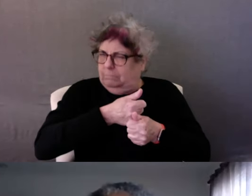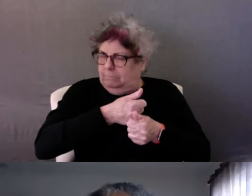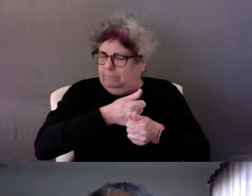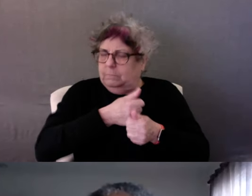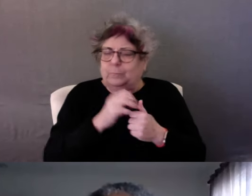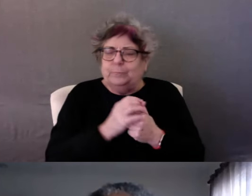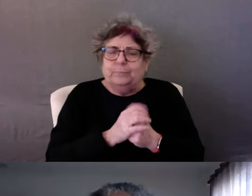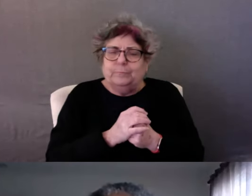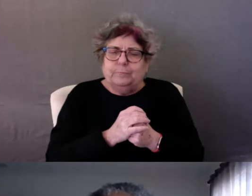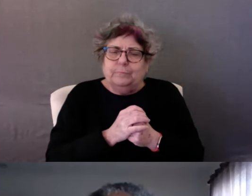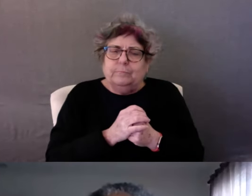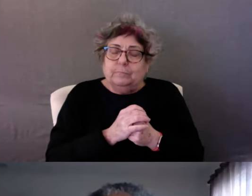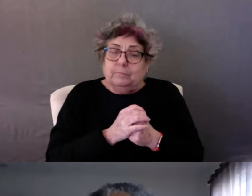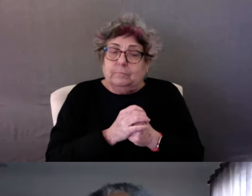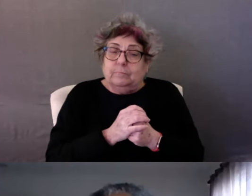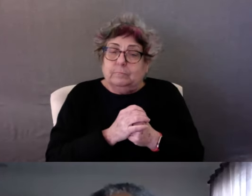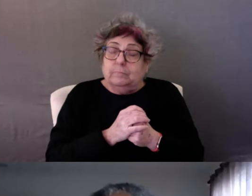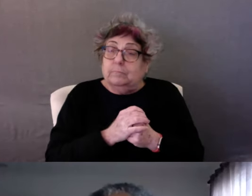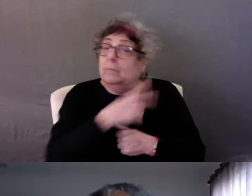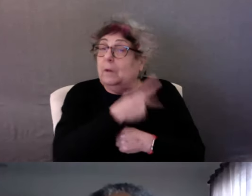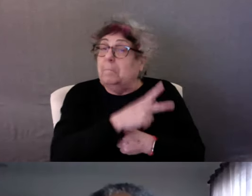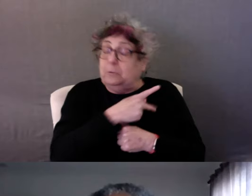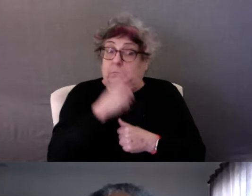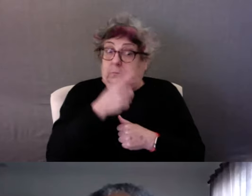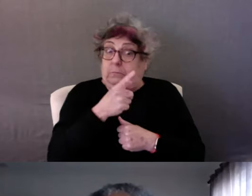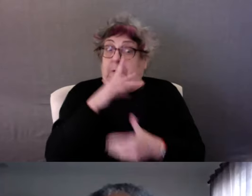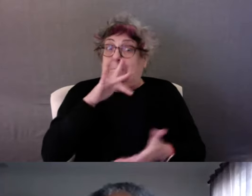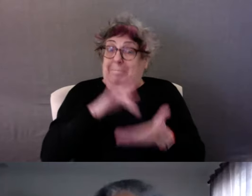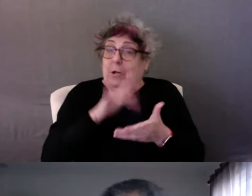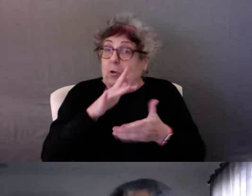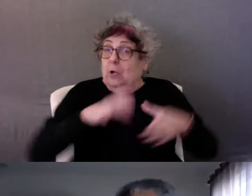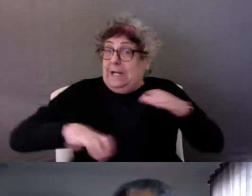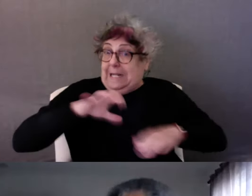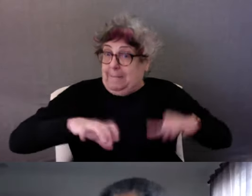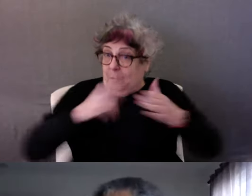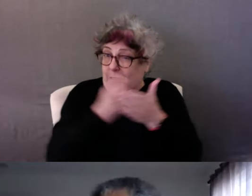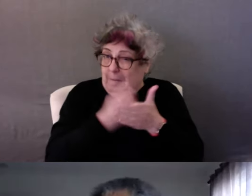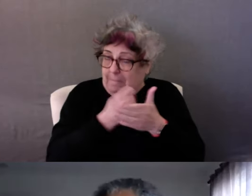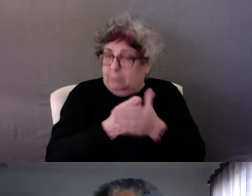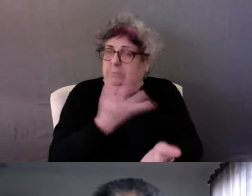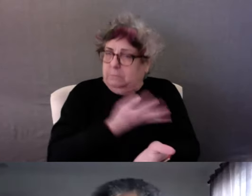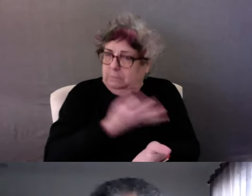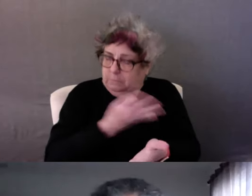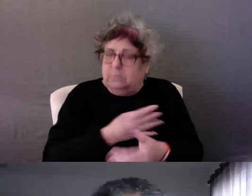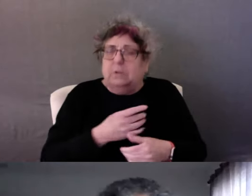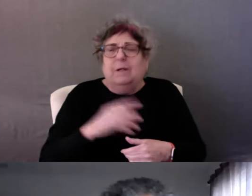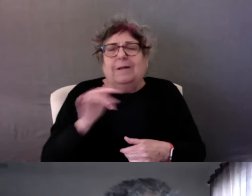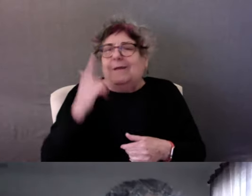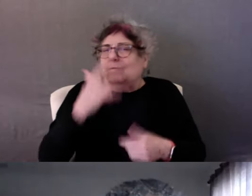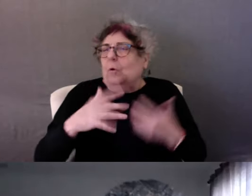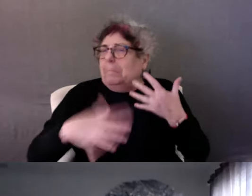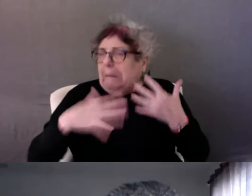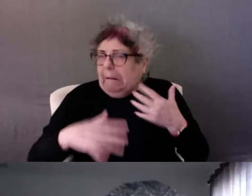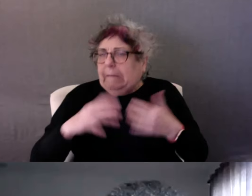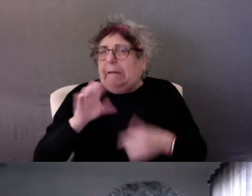who are in the middle of chemotherapy, particularly for, you know, hematologic or blood cancers, mm-hmm. We know